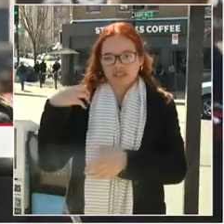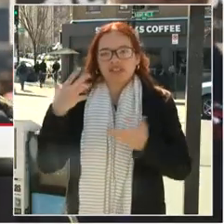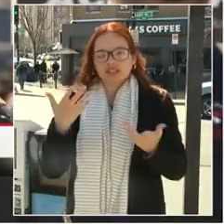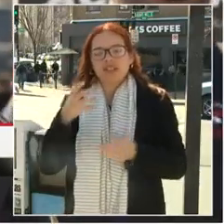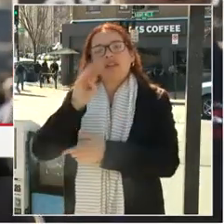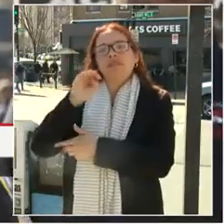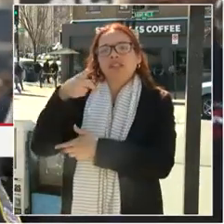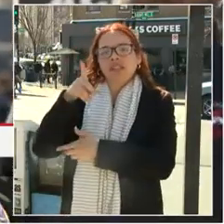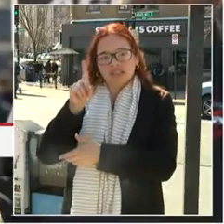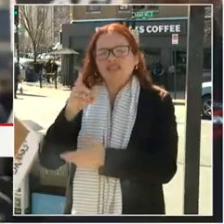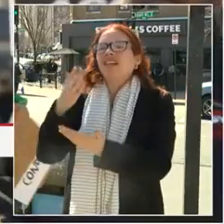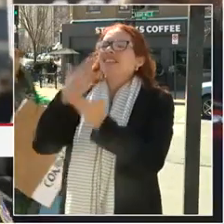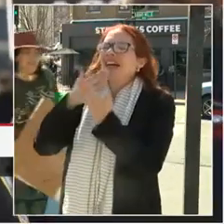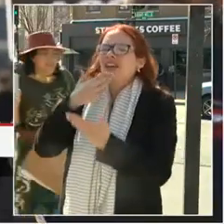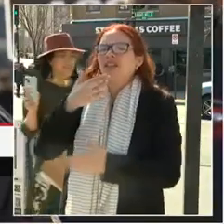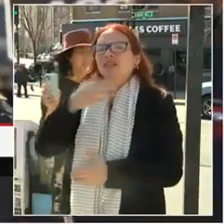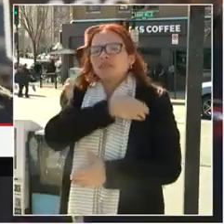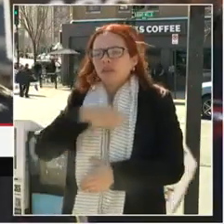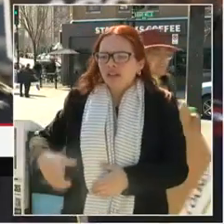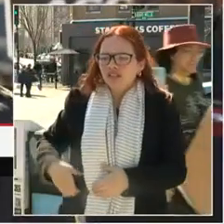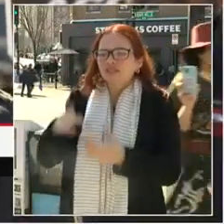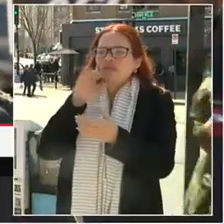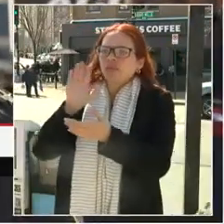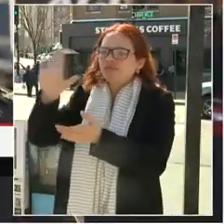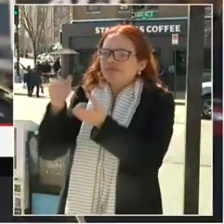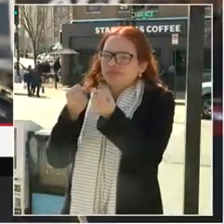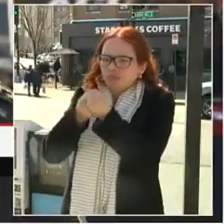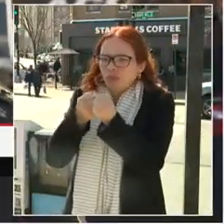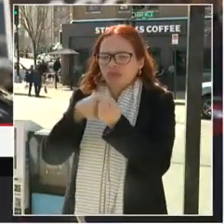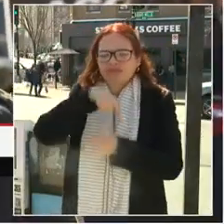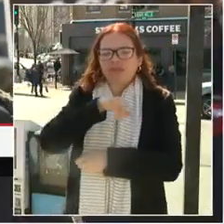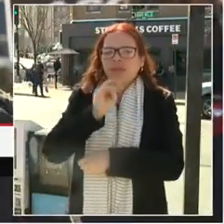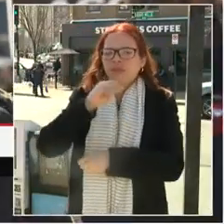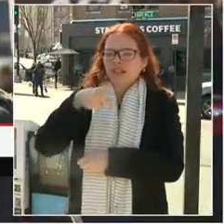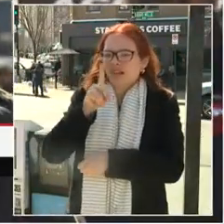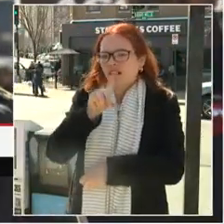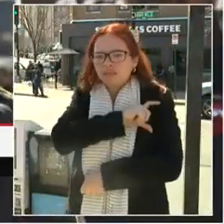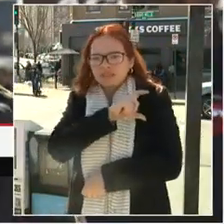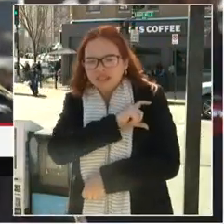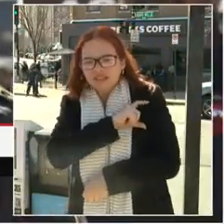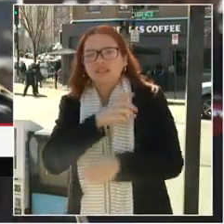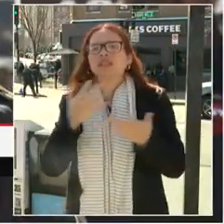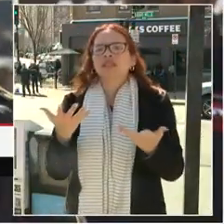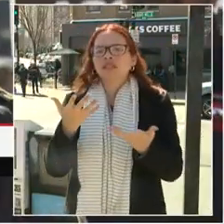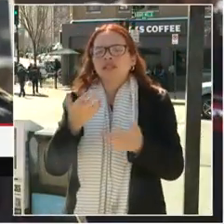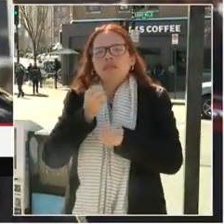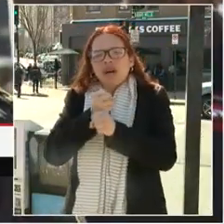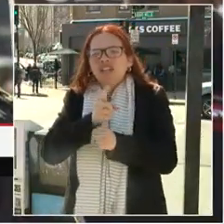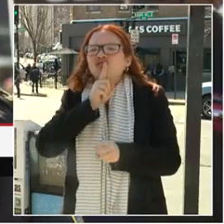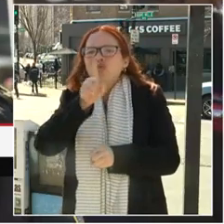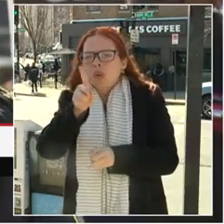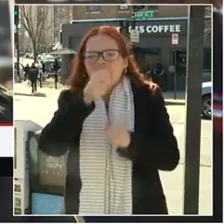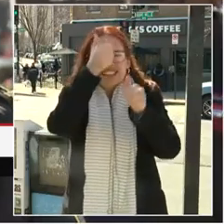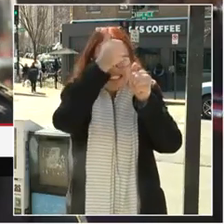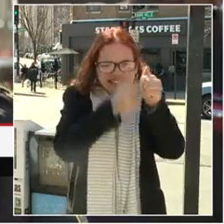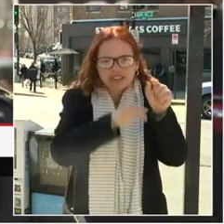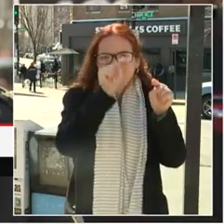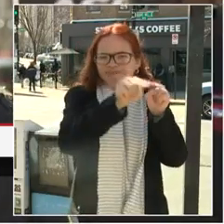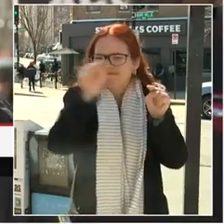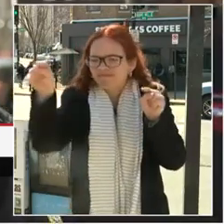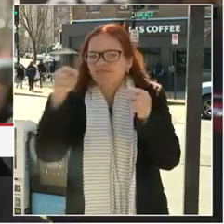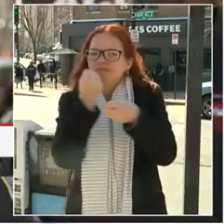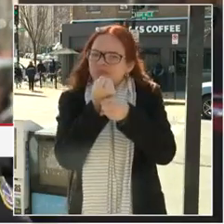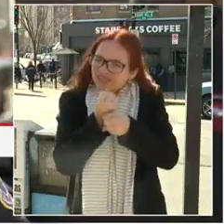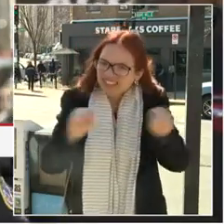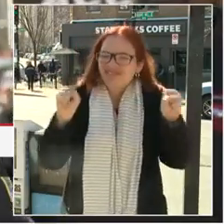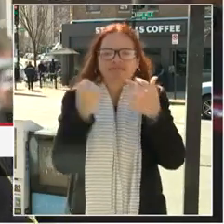her support of the Metropolitan Police Department. Keeping each and every part of our city safe is one of our top priorities. No matter